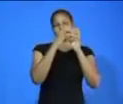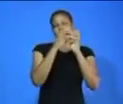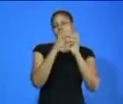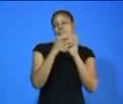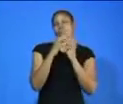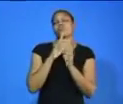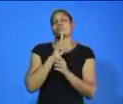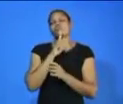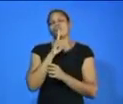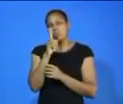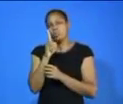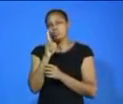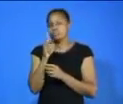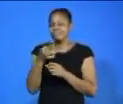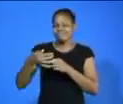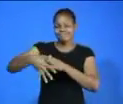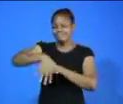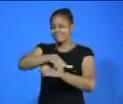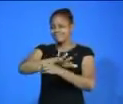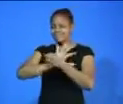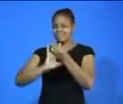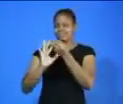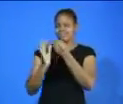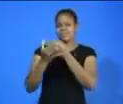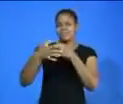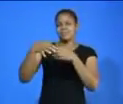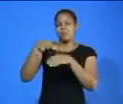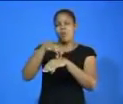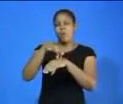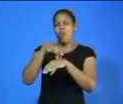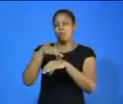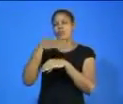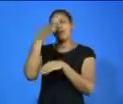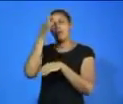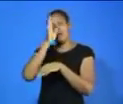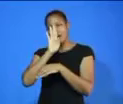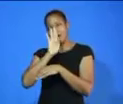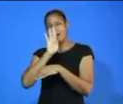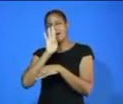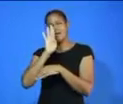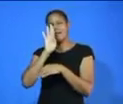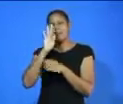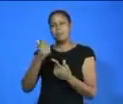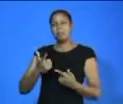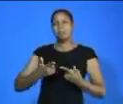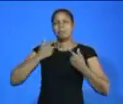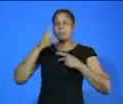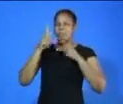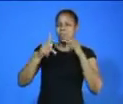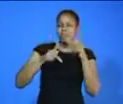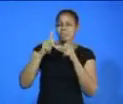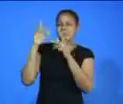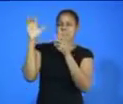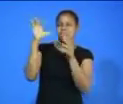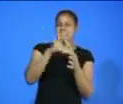earth, and God and man shall dwell together again, never more